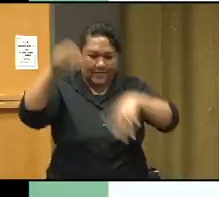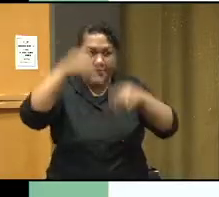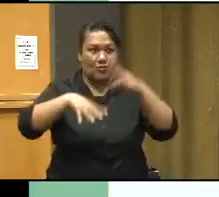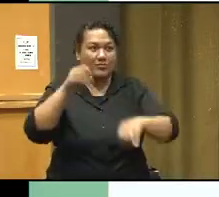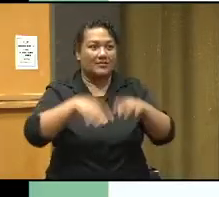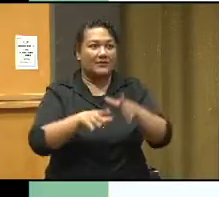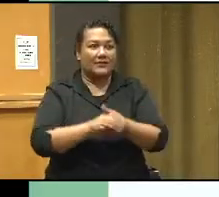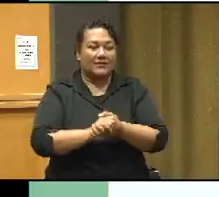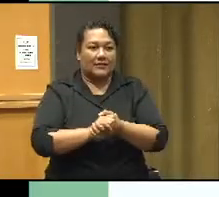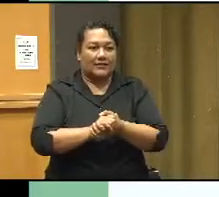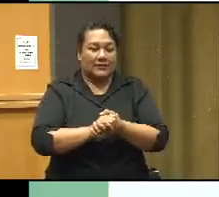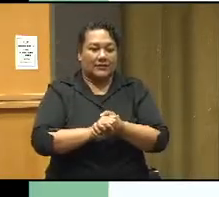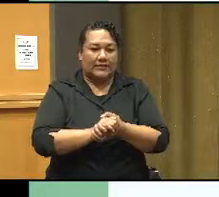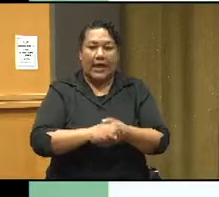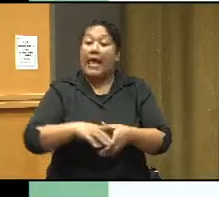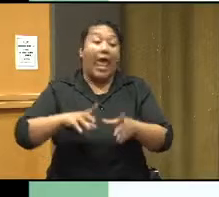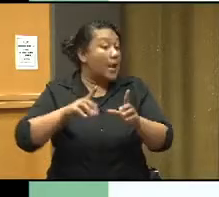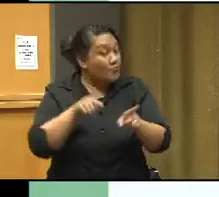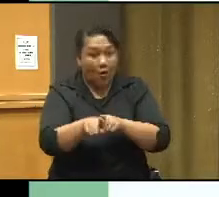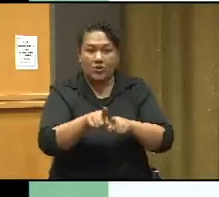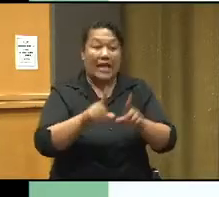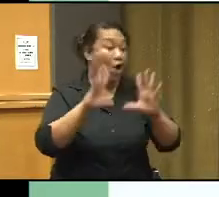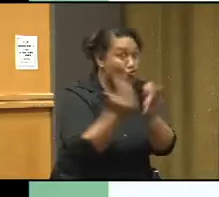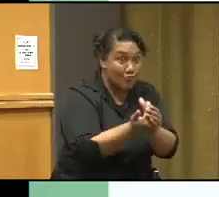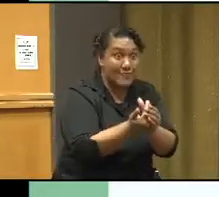together, so they have to,